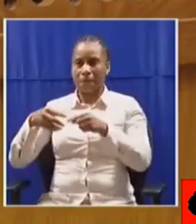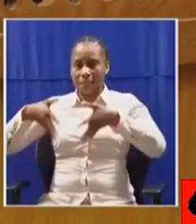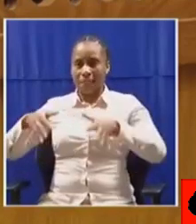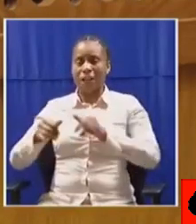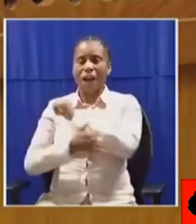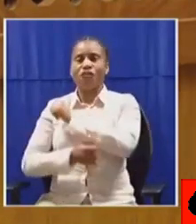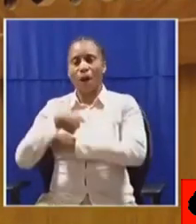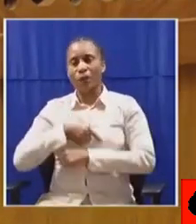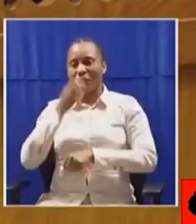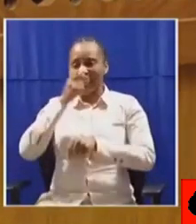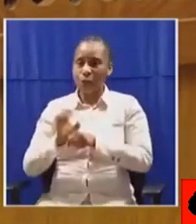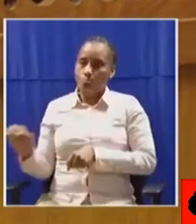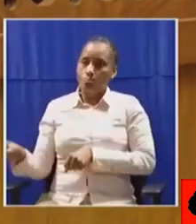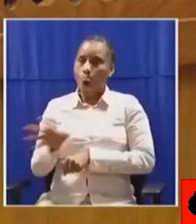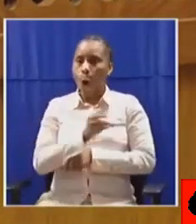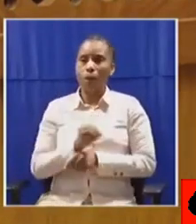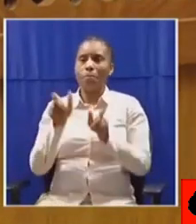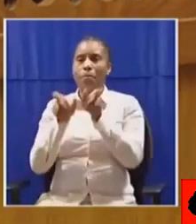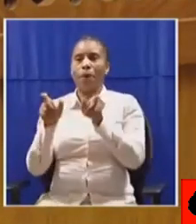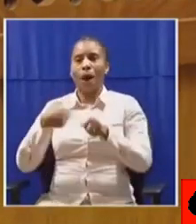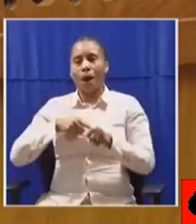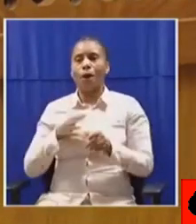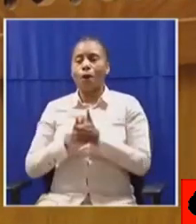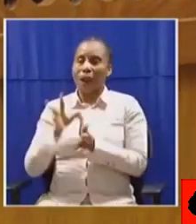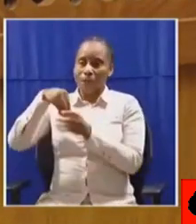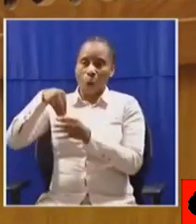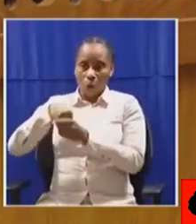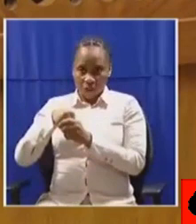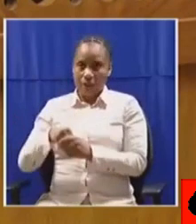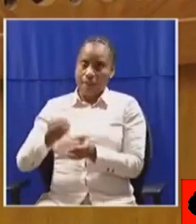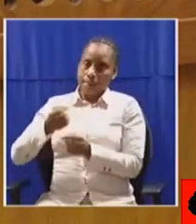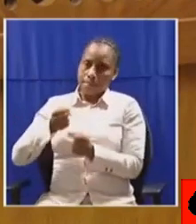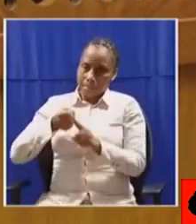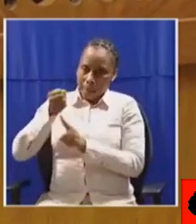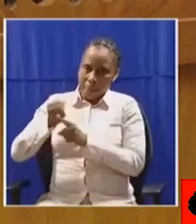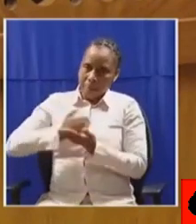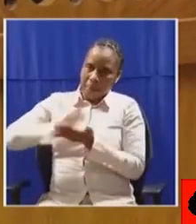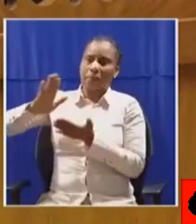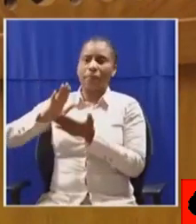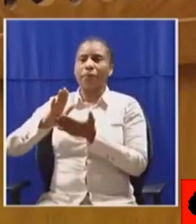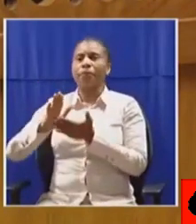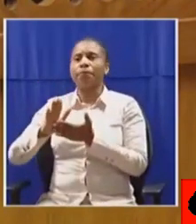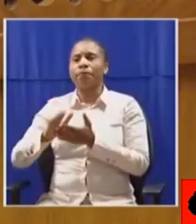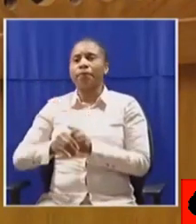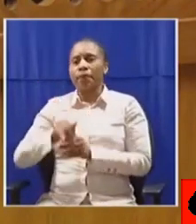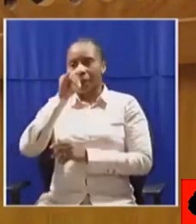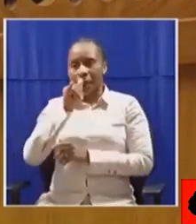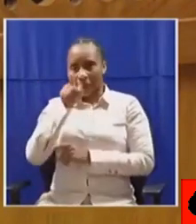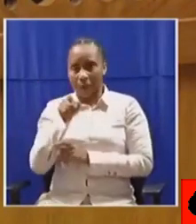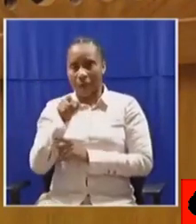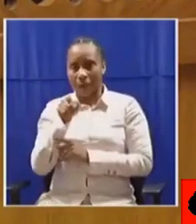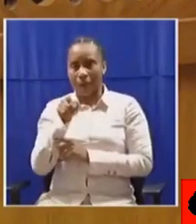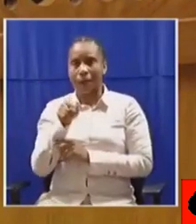involved in fighting criminality. The extraordinary attack by Honorable Malema on